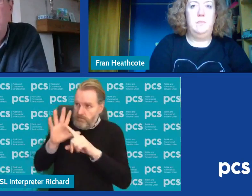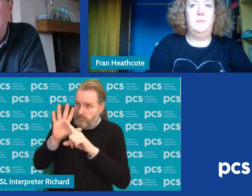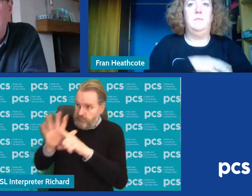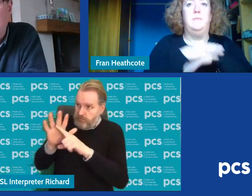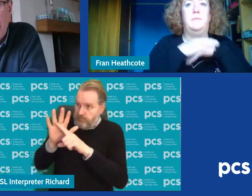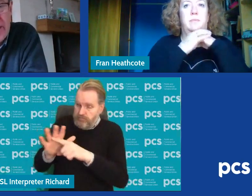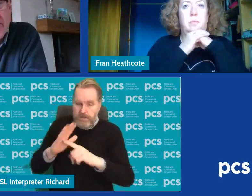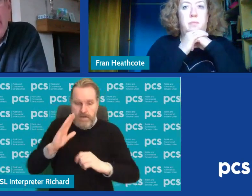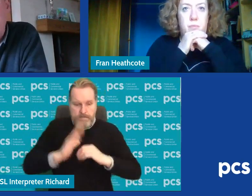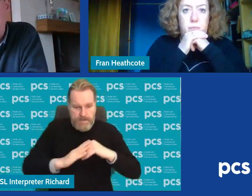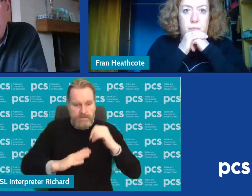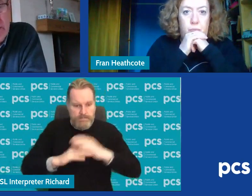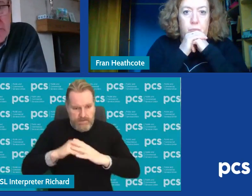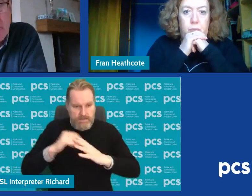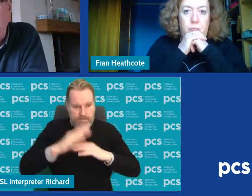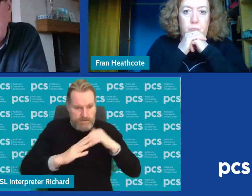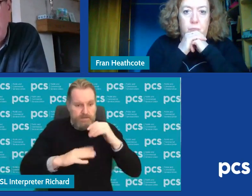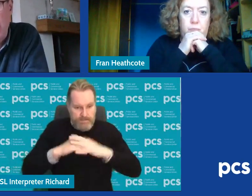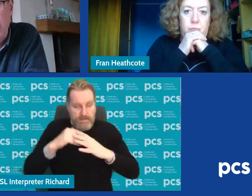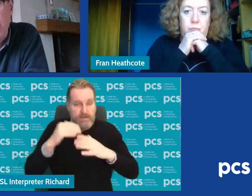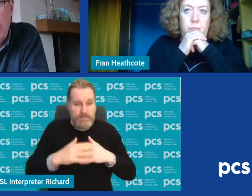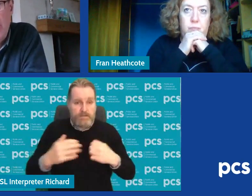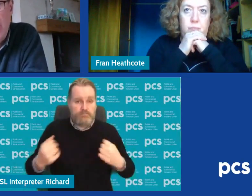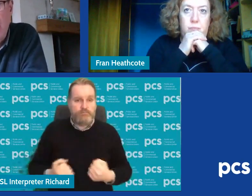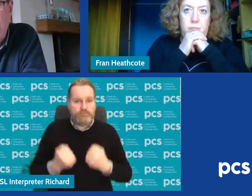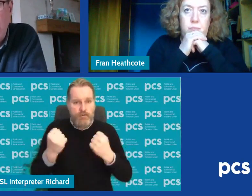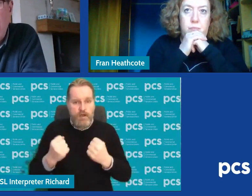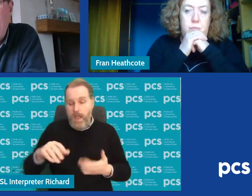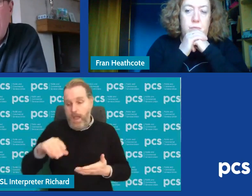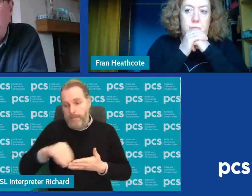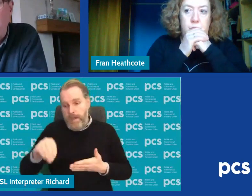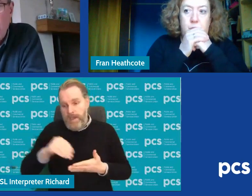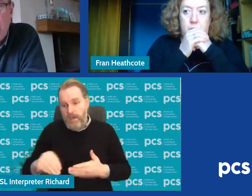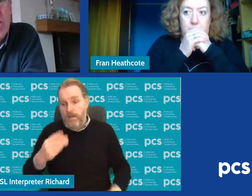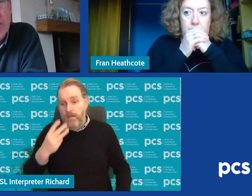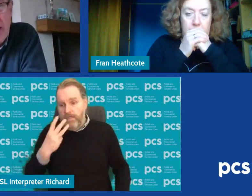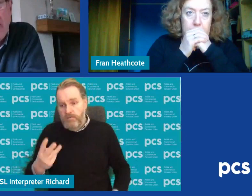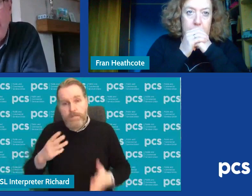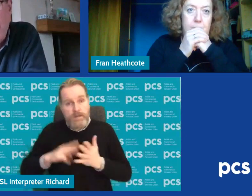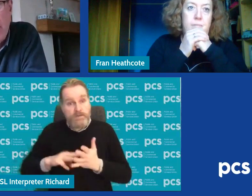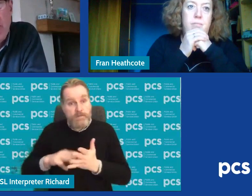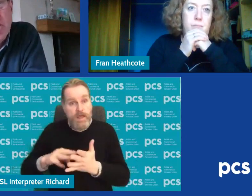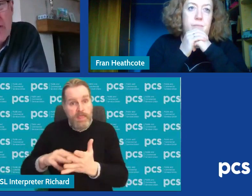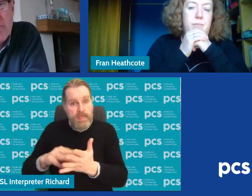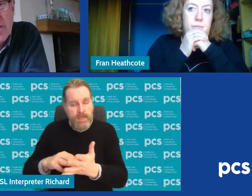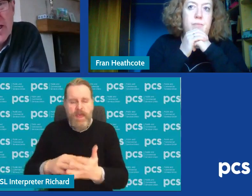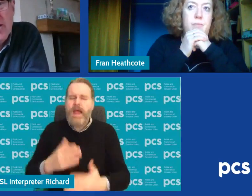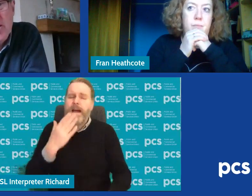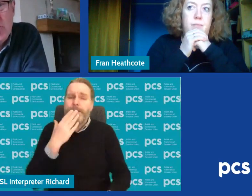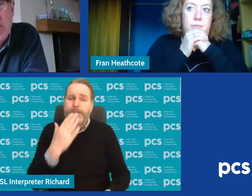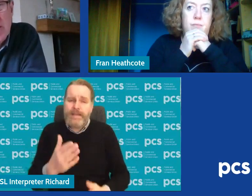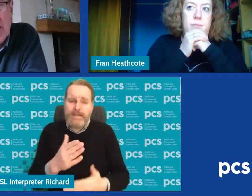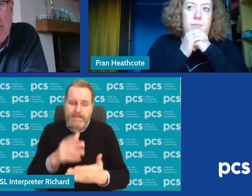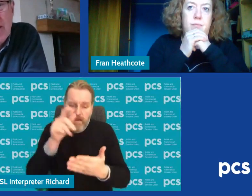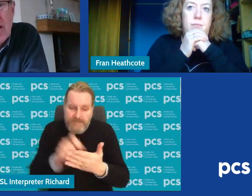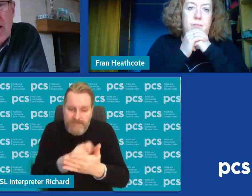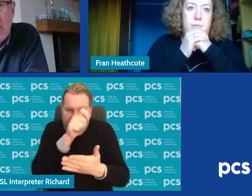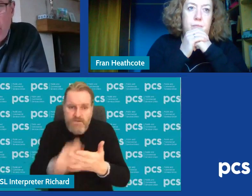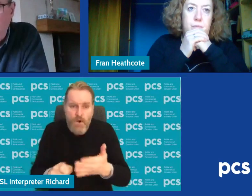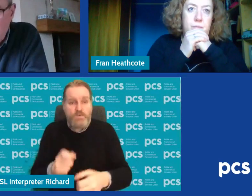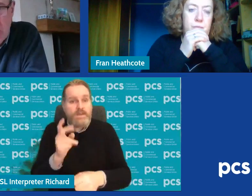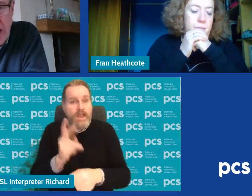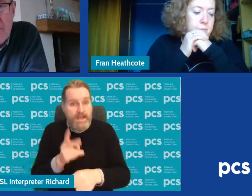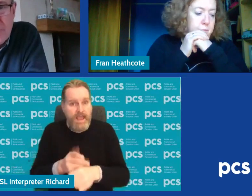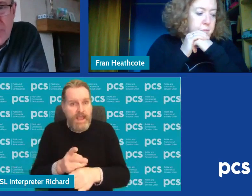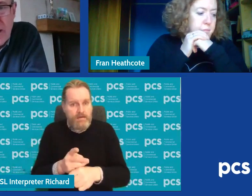union, paying the levy, support the action on the 28th, and return your ballot paper and urge everybody else to do the same. If